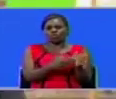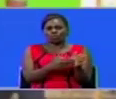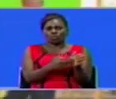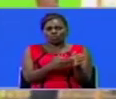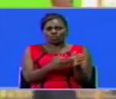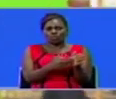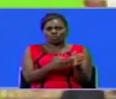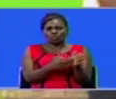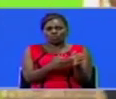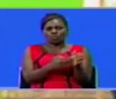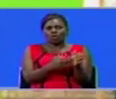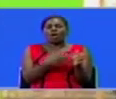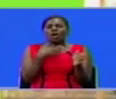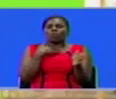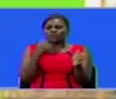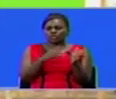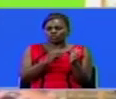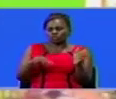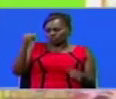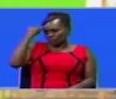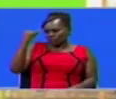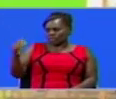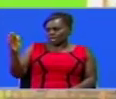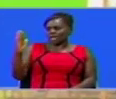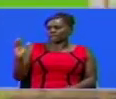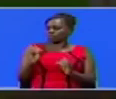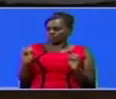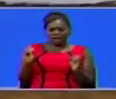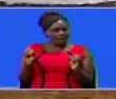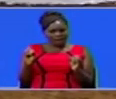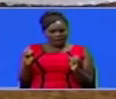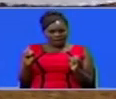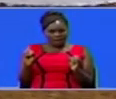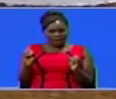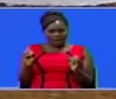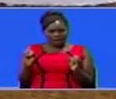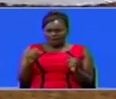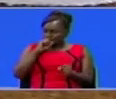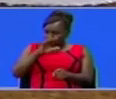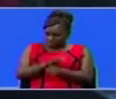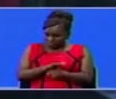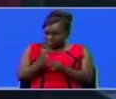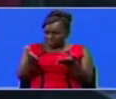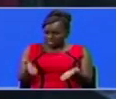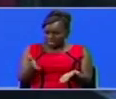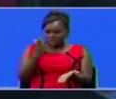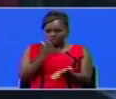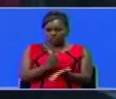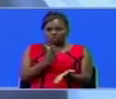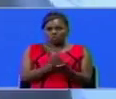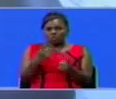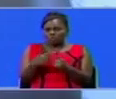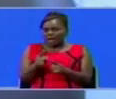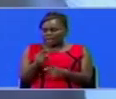I wanted to dispute the impression that there is insecurity in Laikipia. Despite such assurances, there are quiet